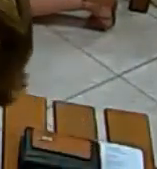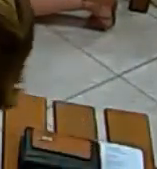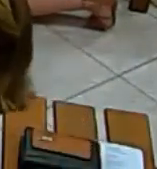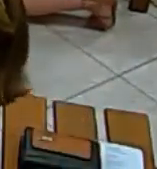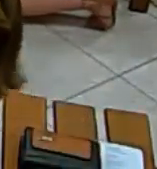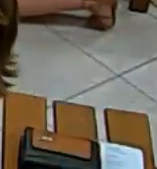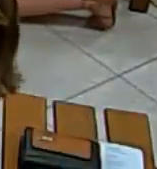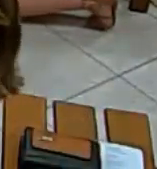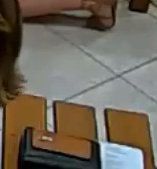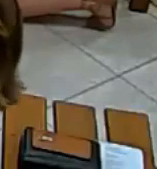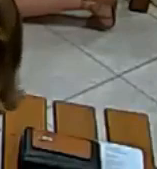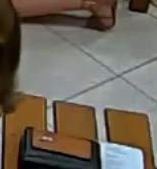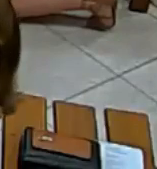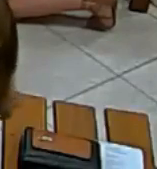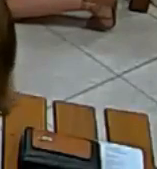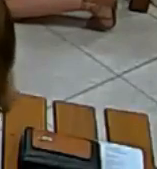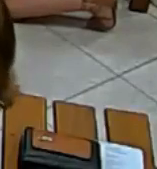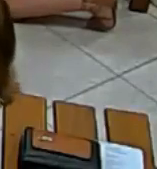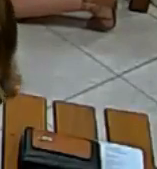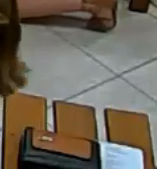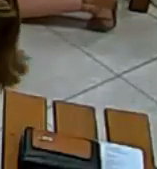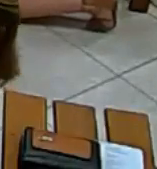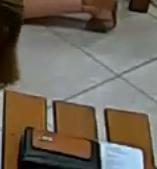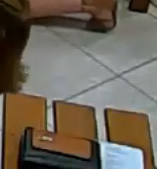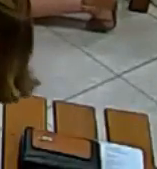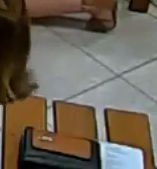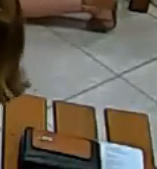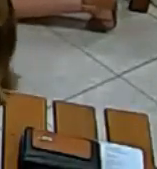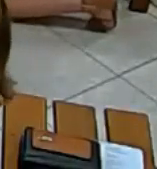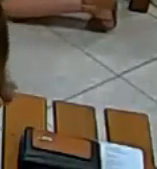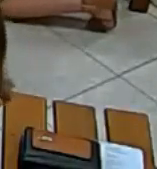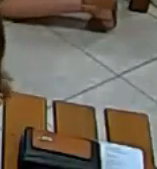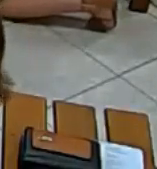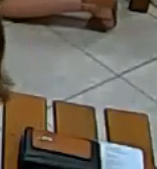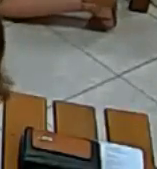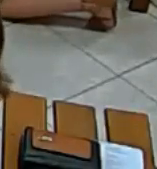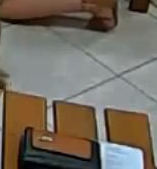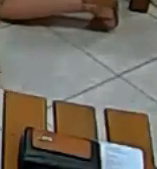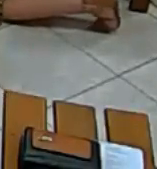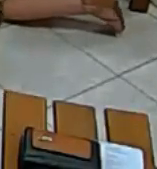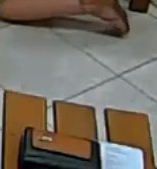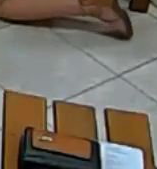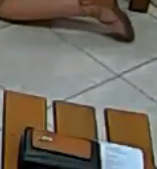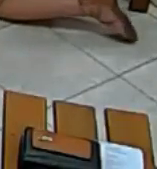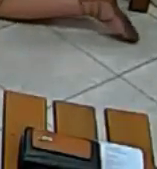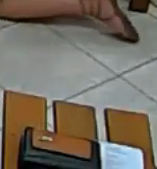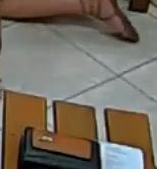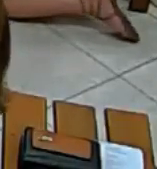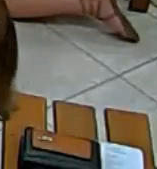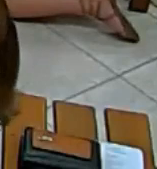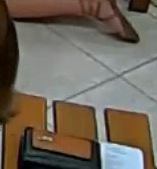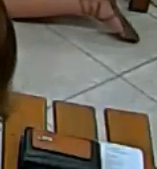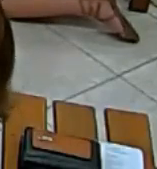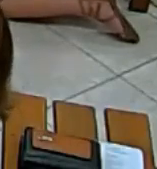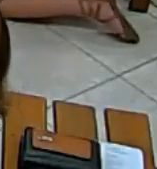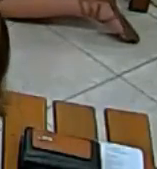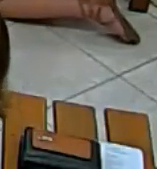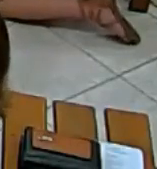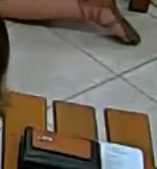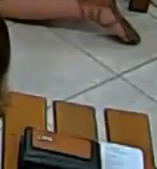Let's pray for them. Pastor Sabado. Lord, we ask for the grace which is in the blood of Jesus.